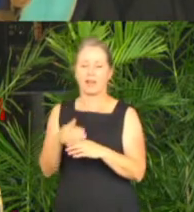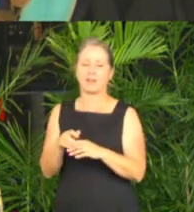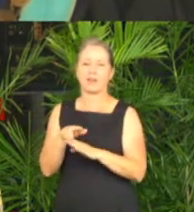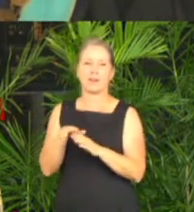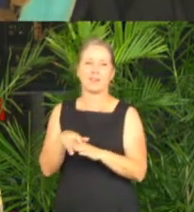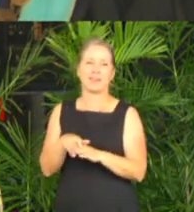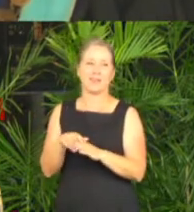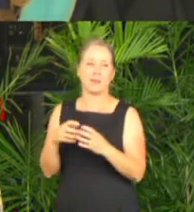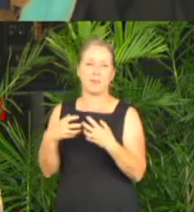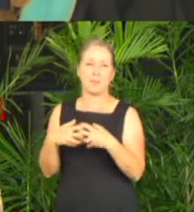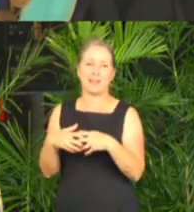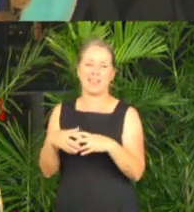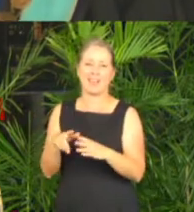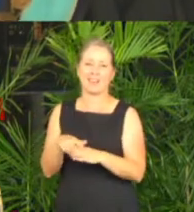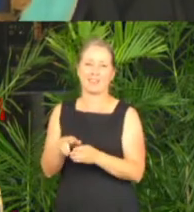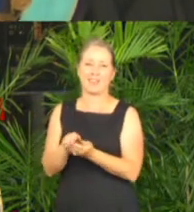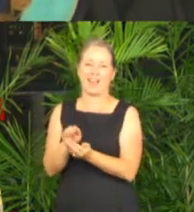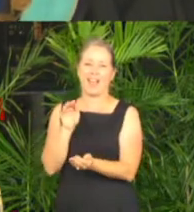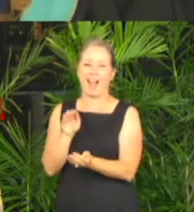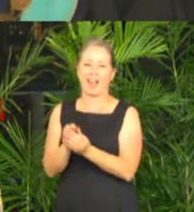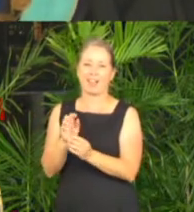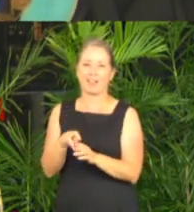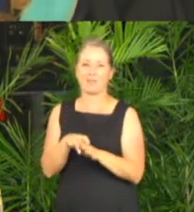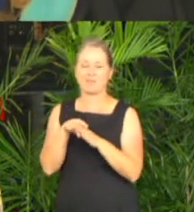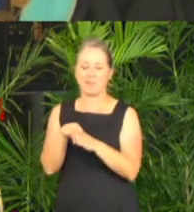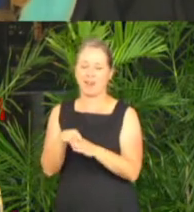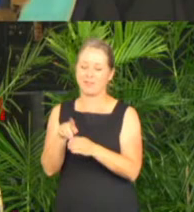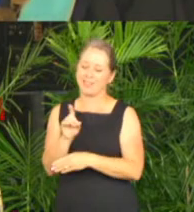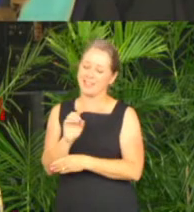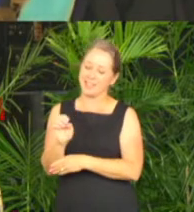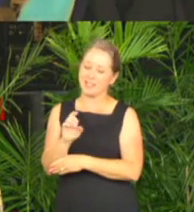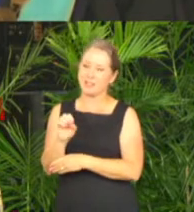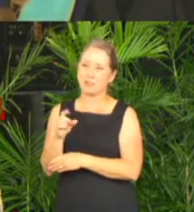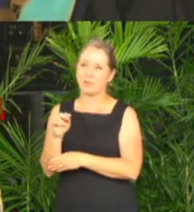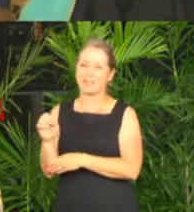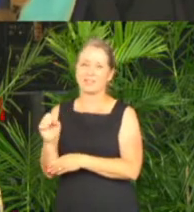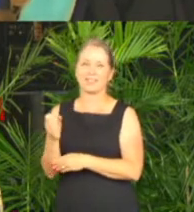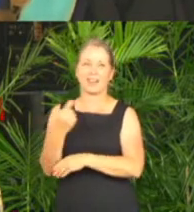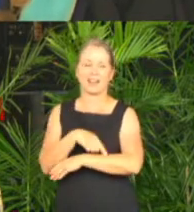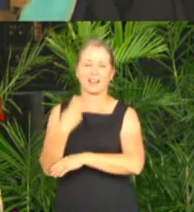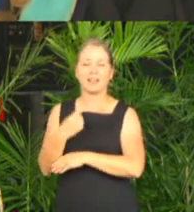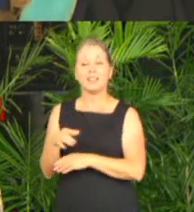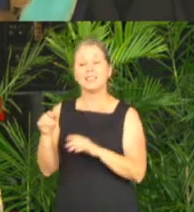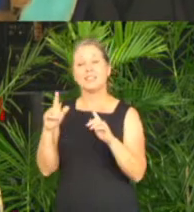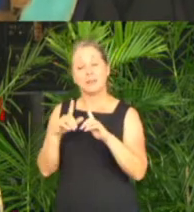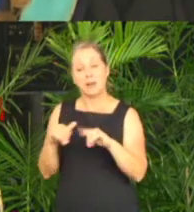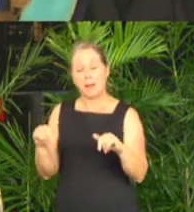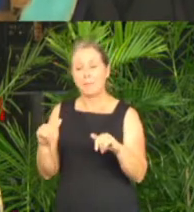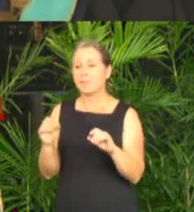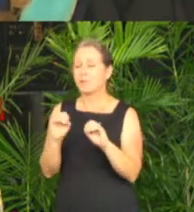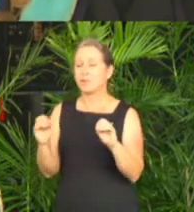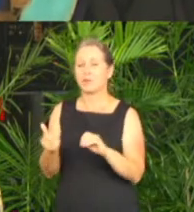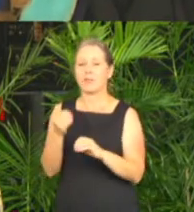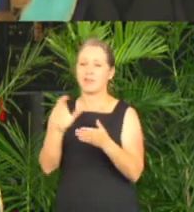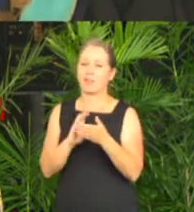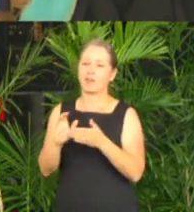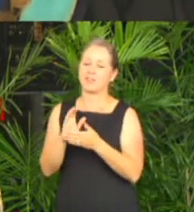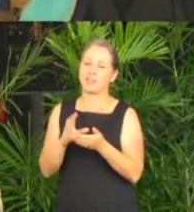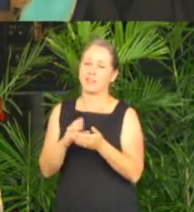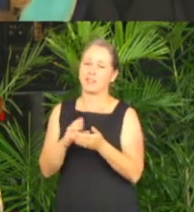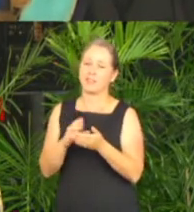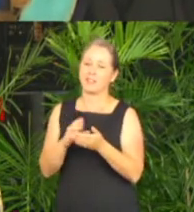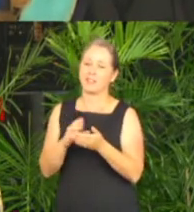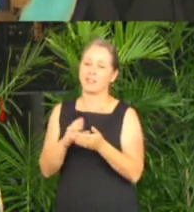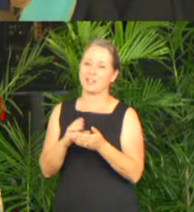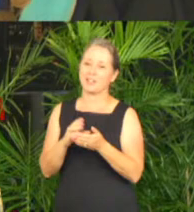mechanical alligator ride for De-Stress Day. At the same time, No other college has a student body